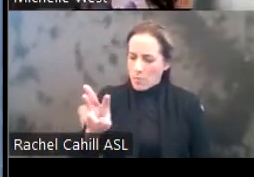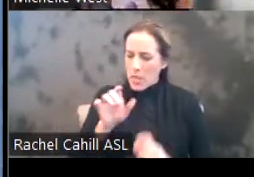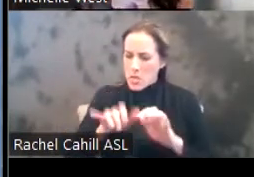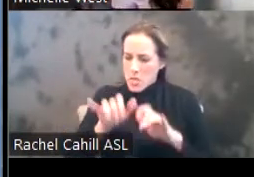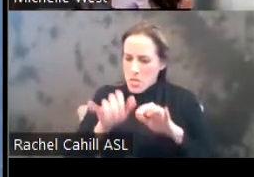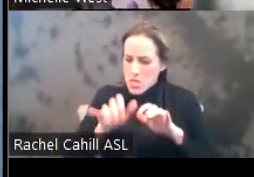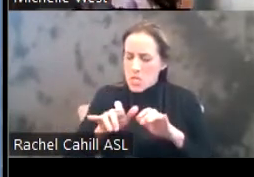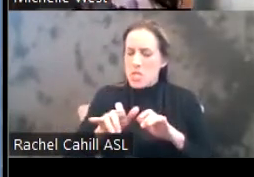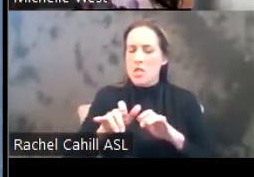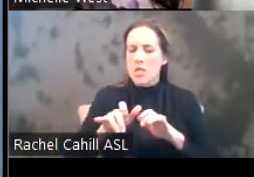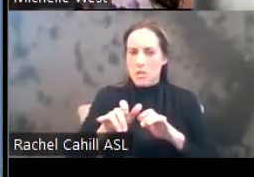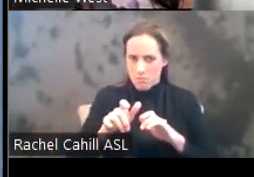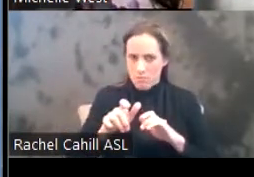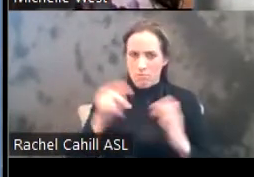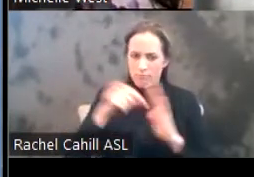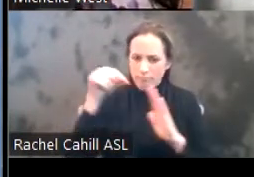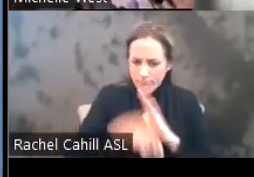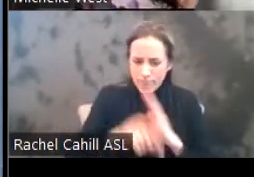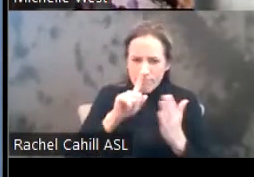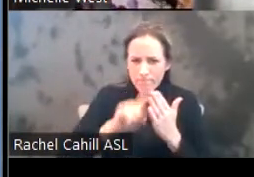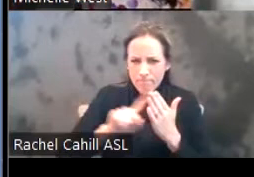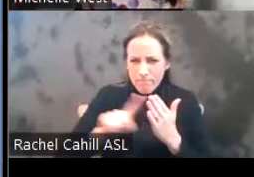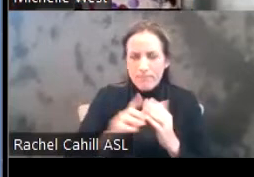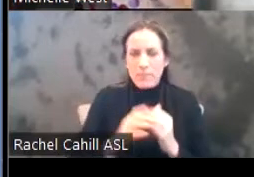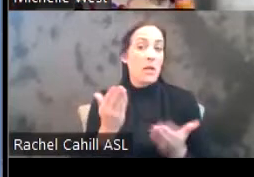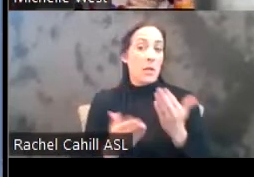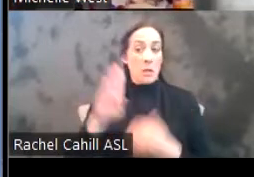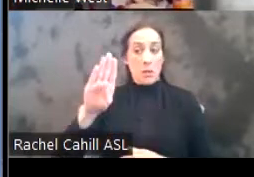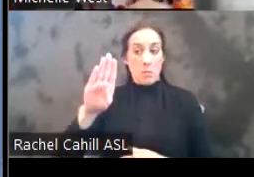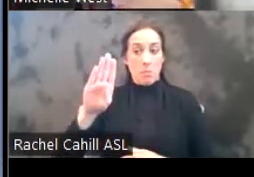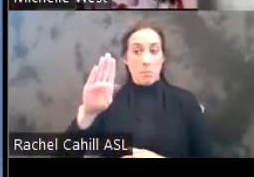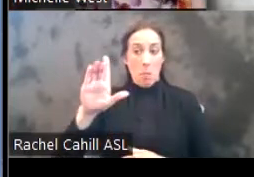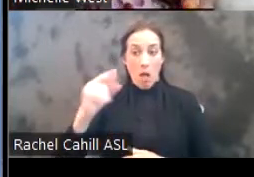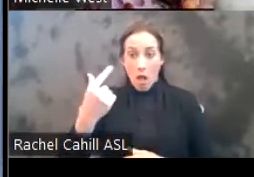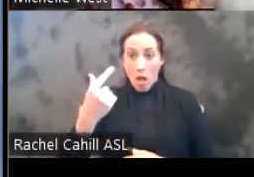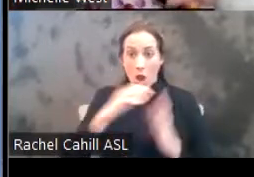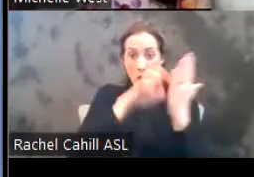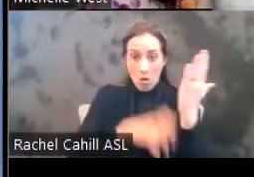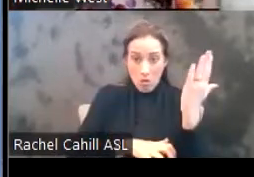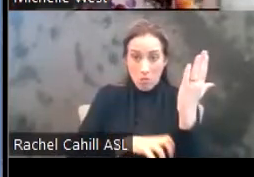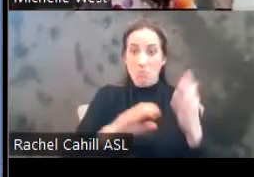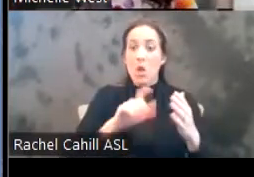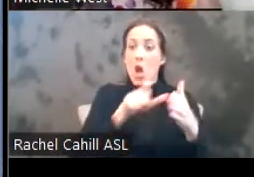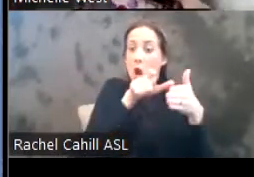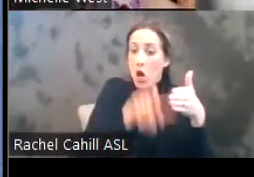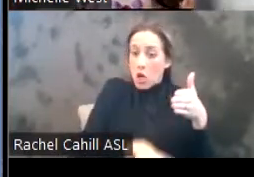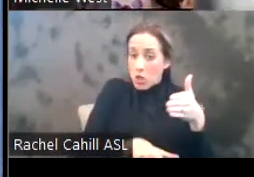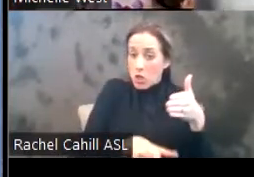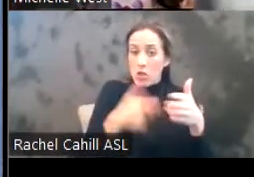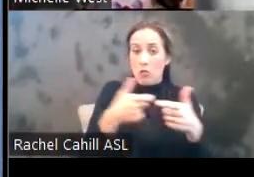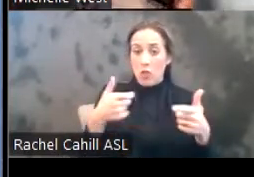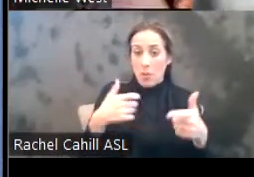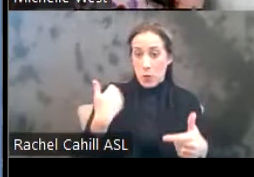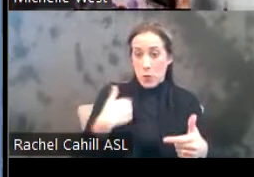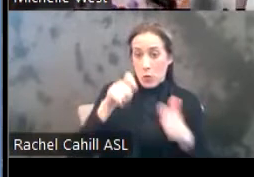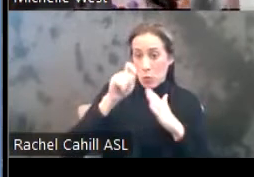this flyer. You might have a blog that has an article that has a testimony from a youth who's gone through this program